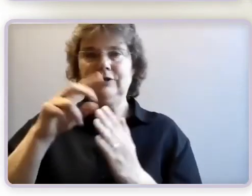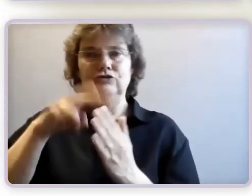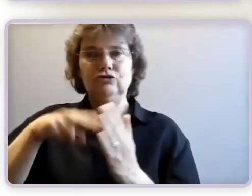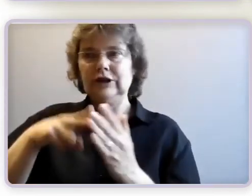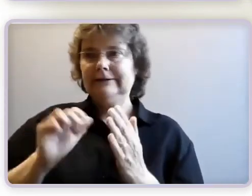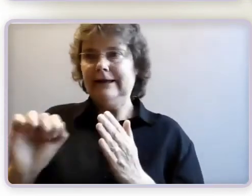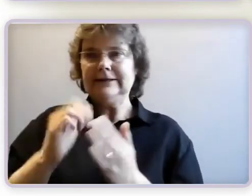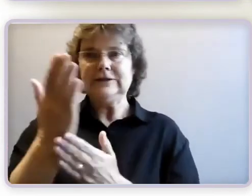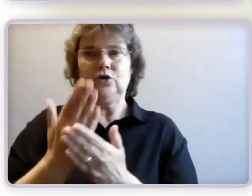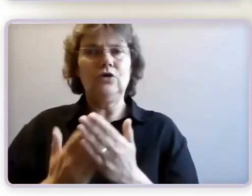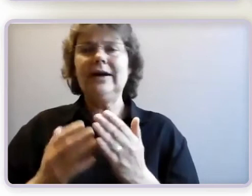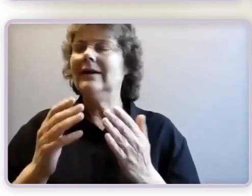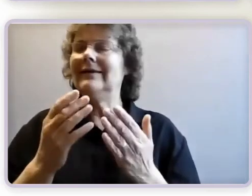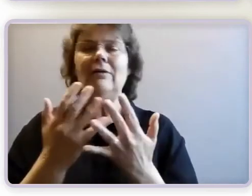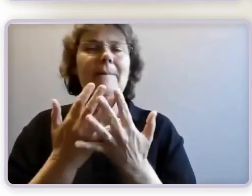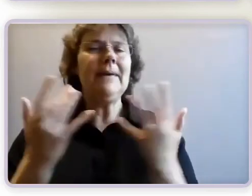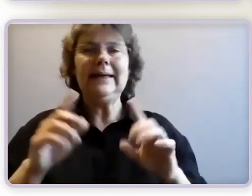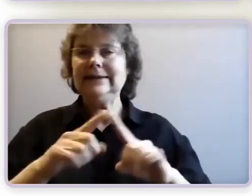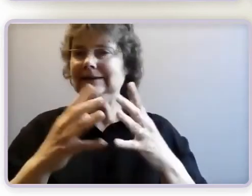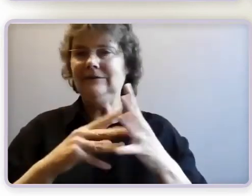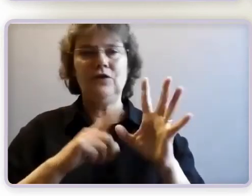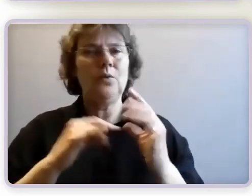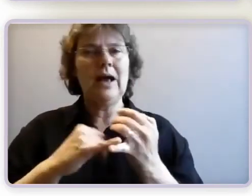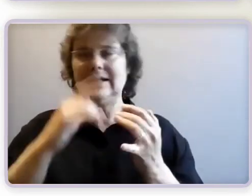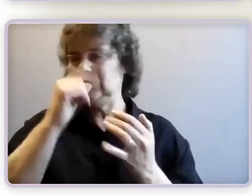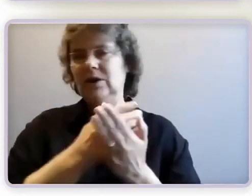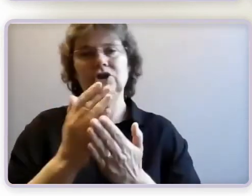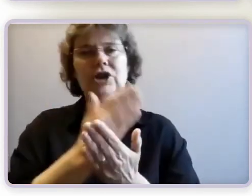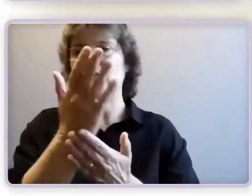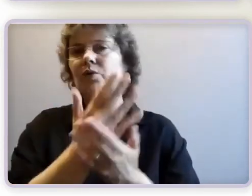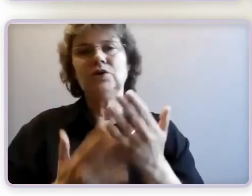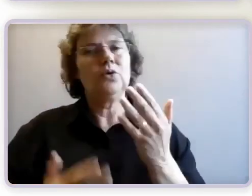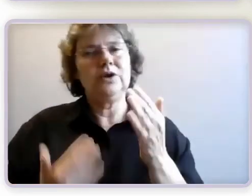you can share your story to make it more protected.